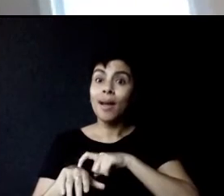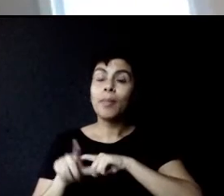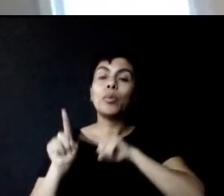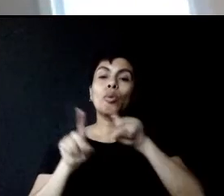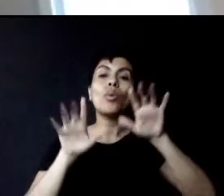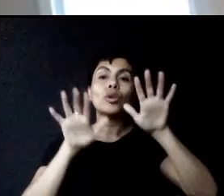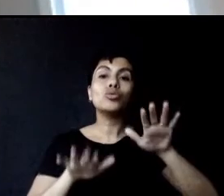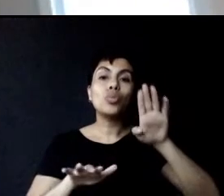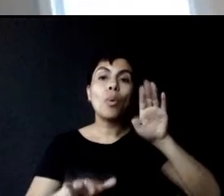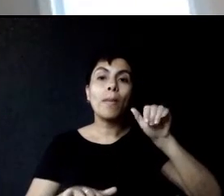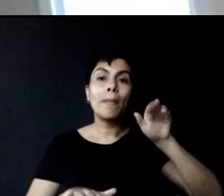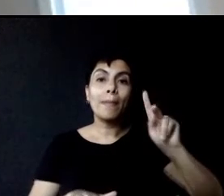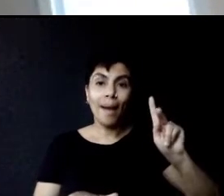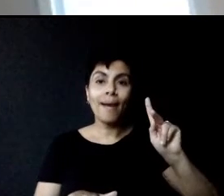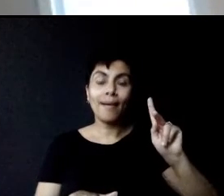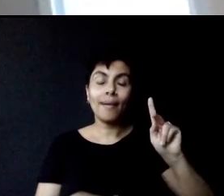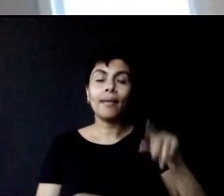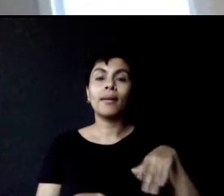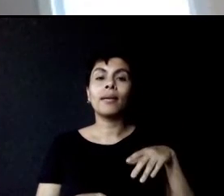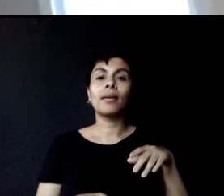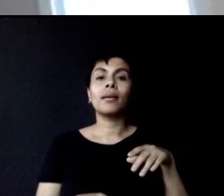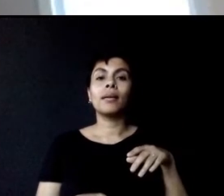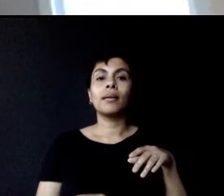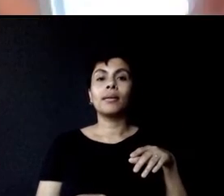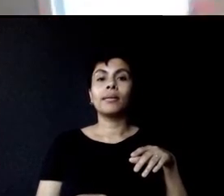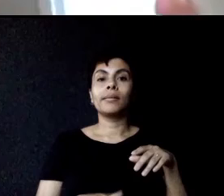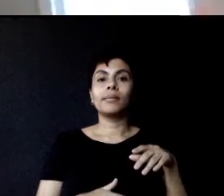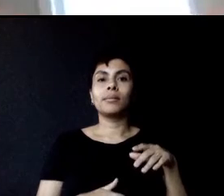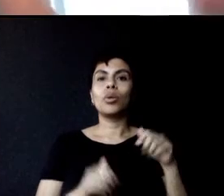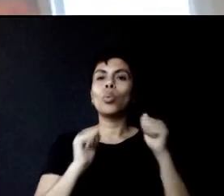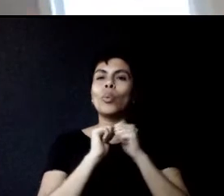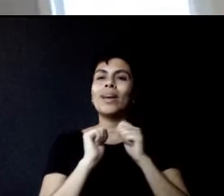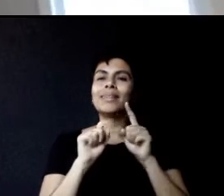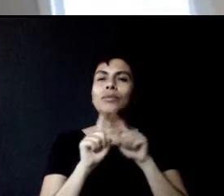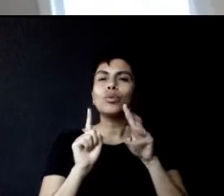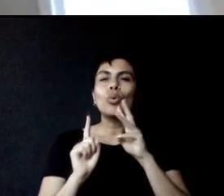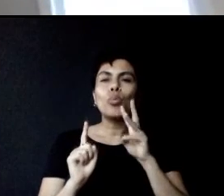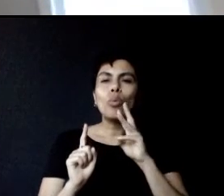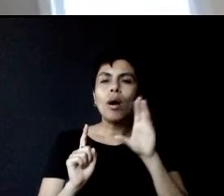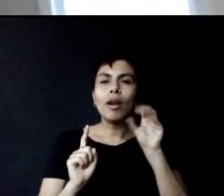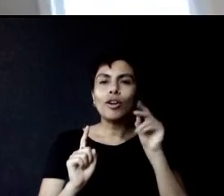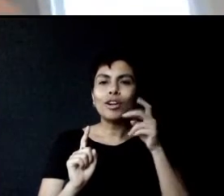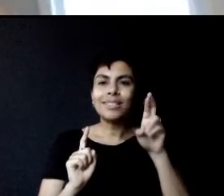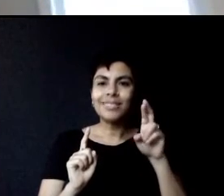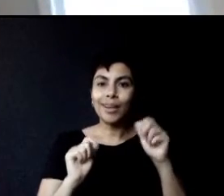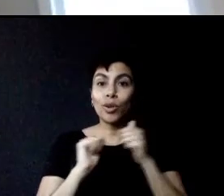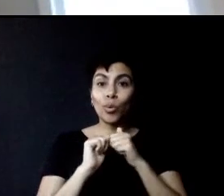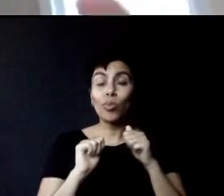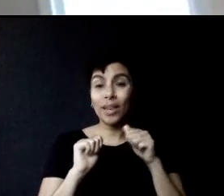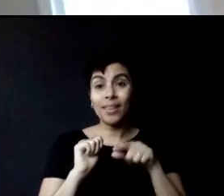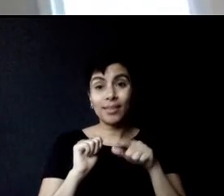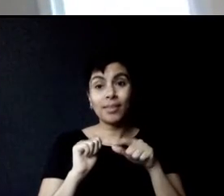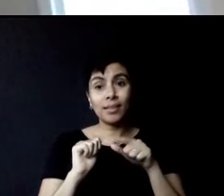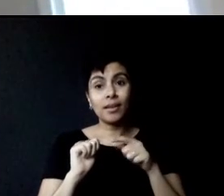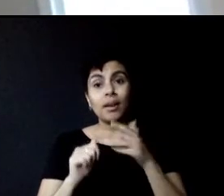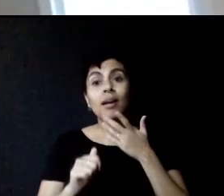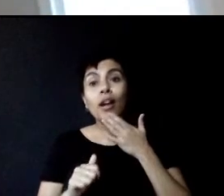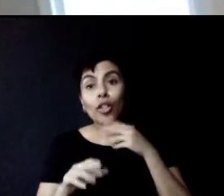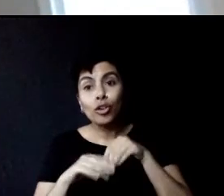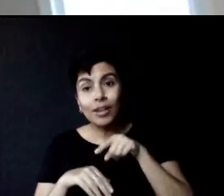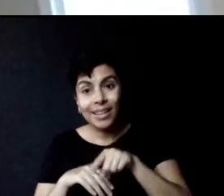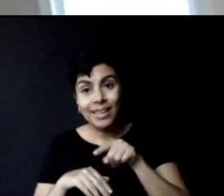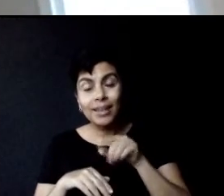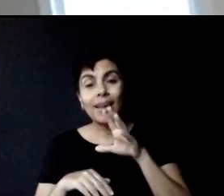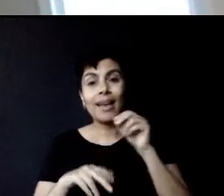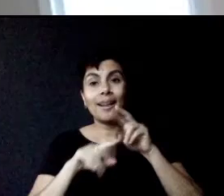going out into the snowbanks with different water containers with colored water that had salt in it,